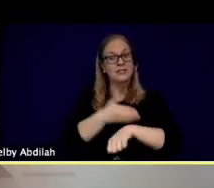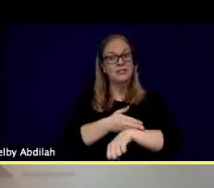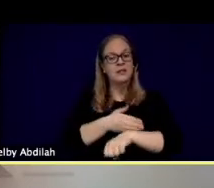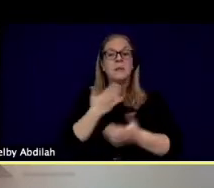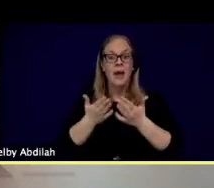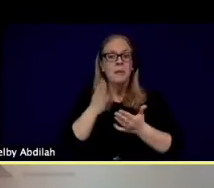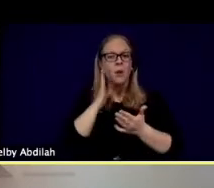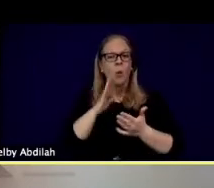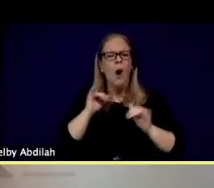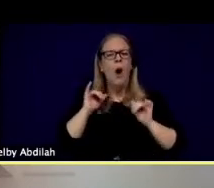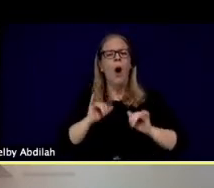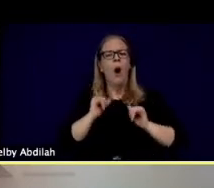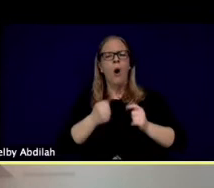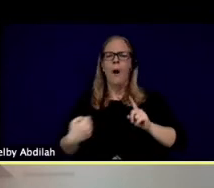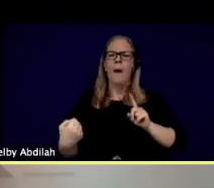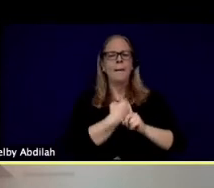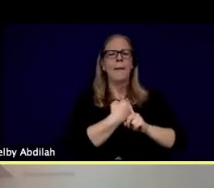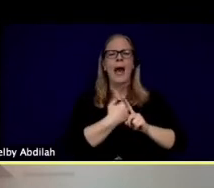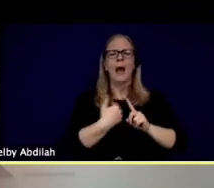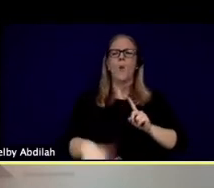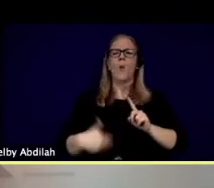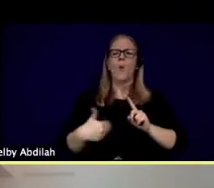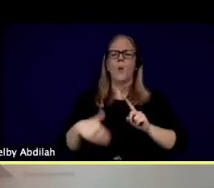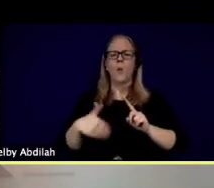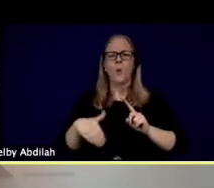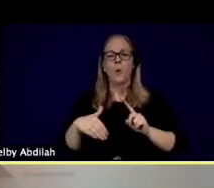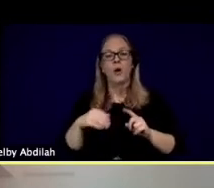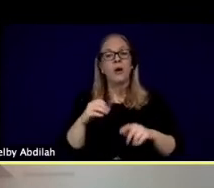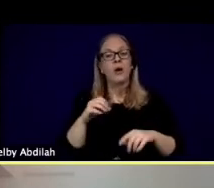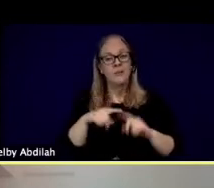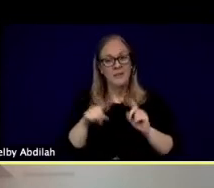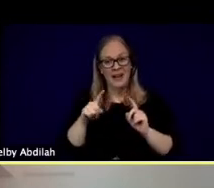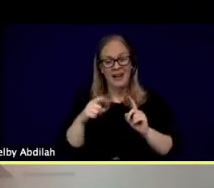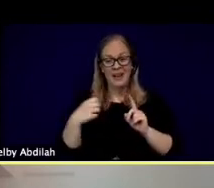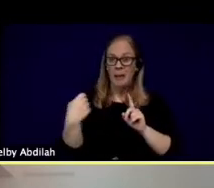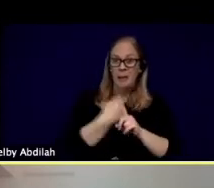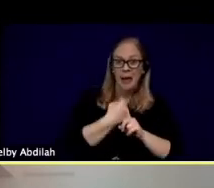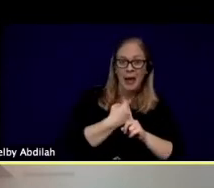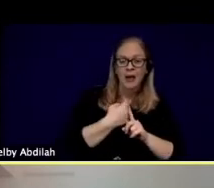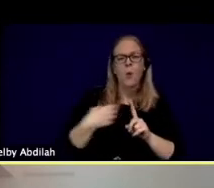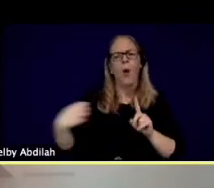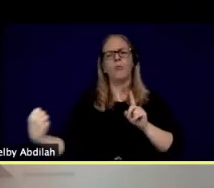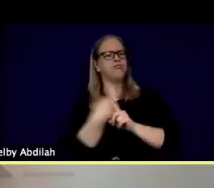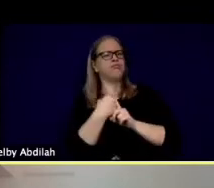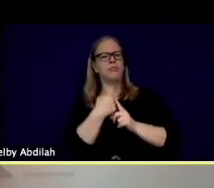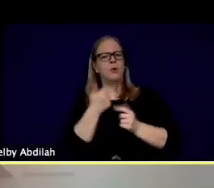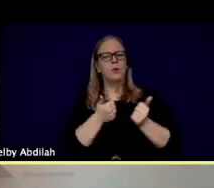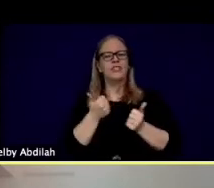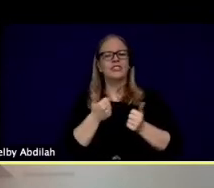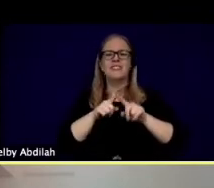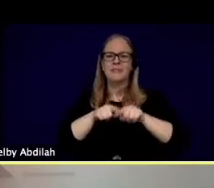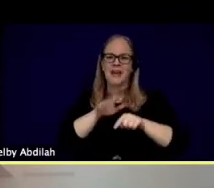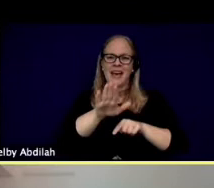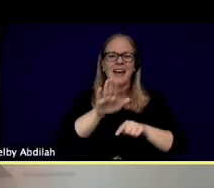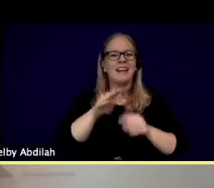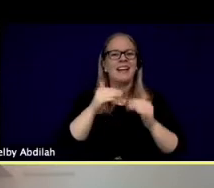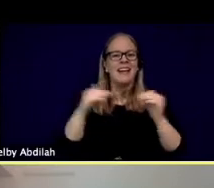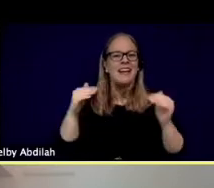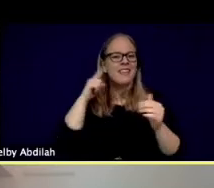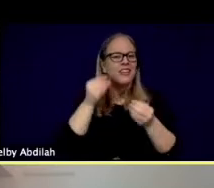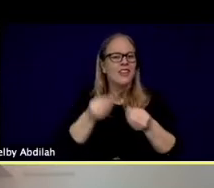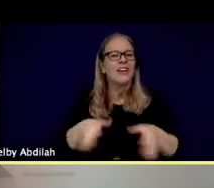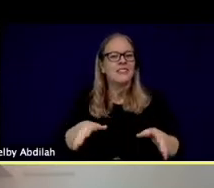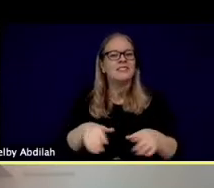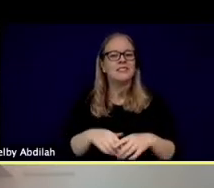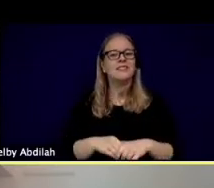individual, but how much it may make depends on how much hearing loss may be present. So